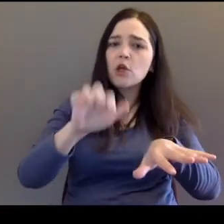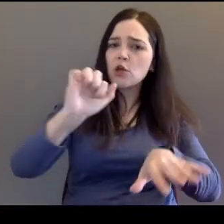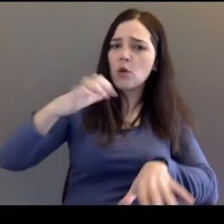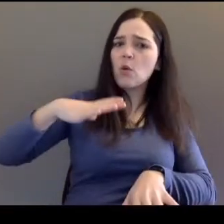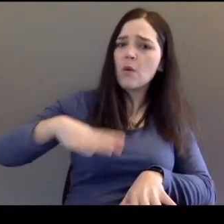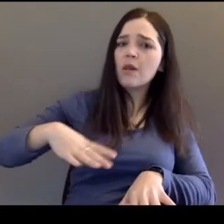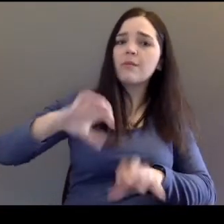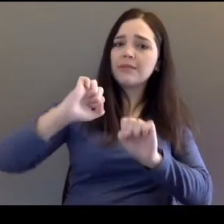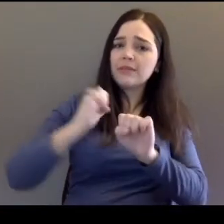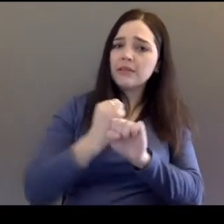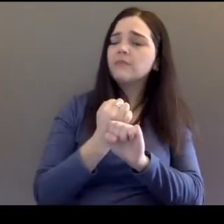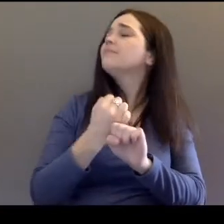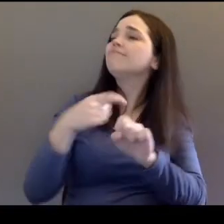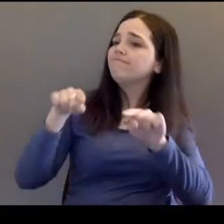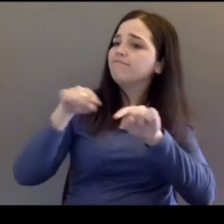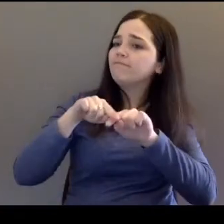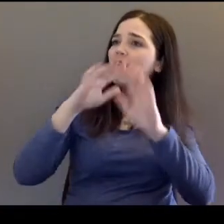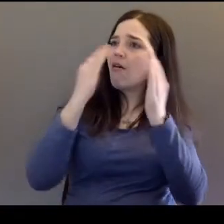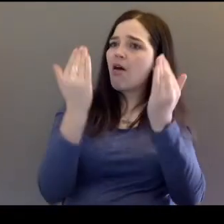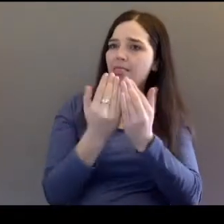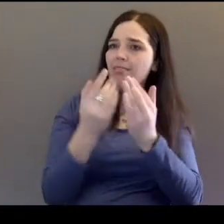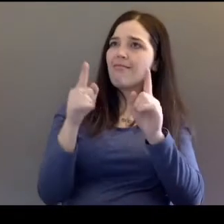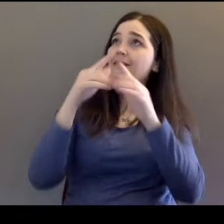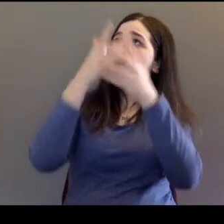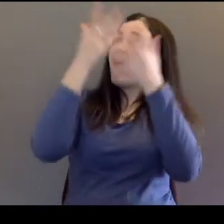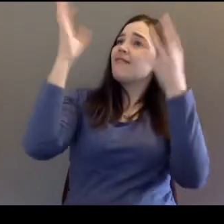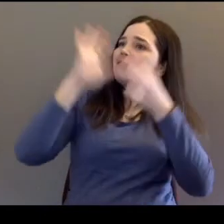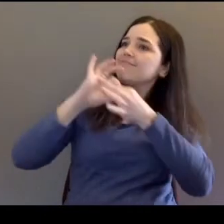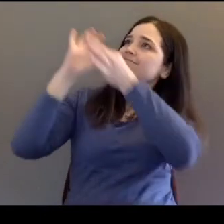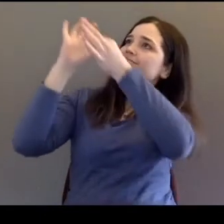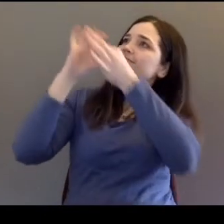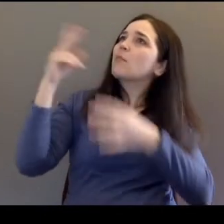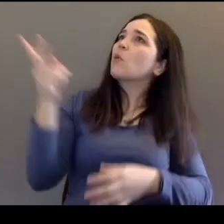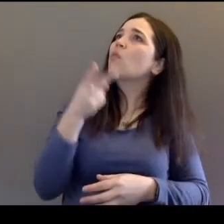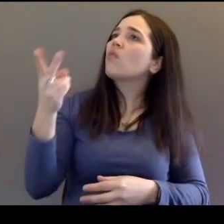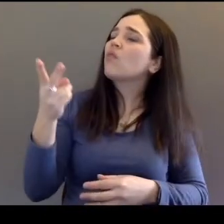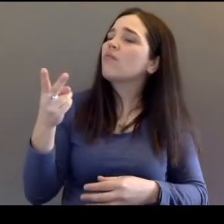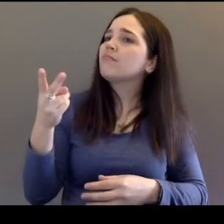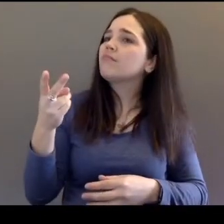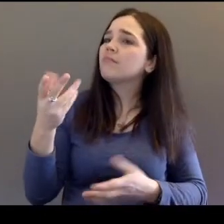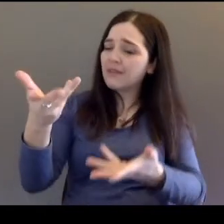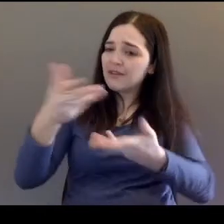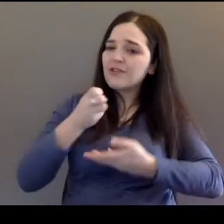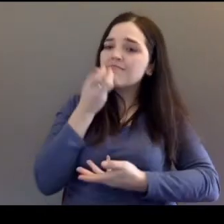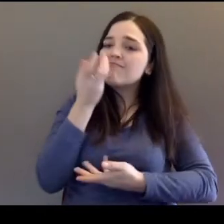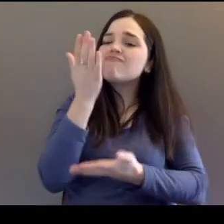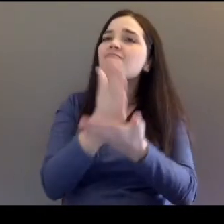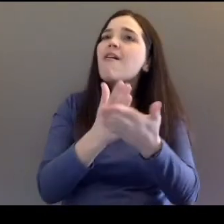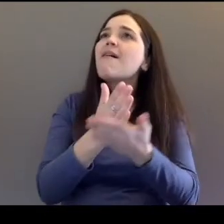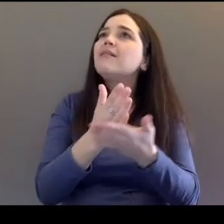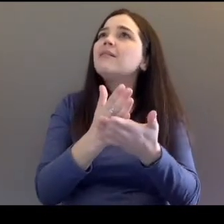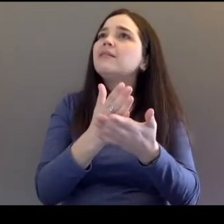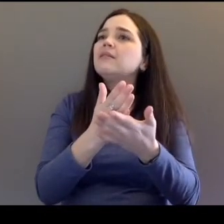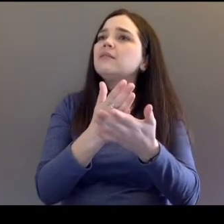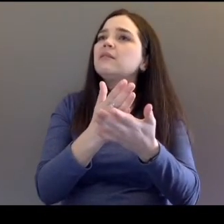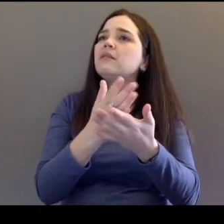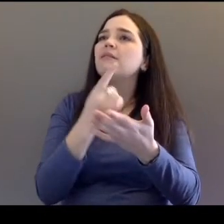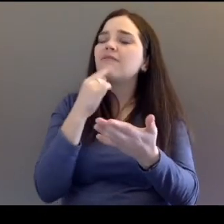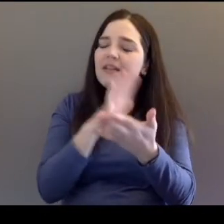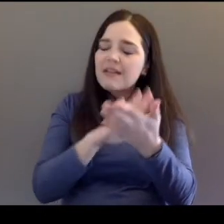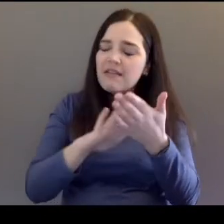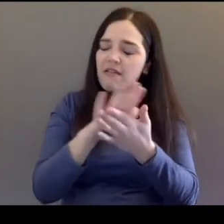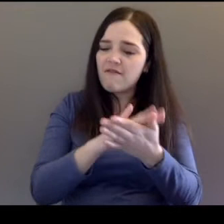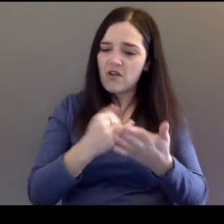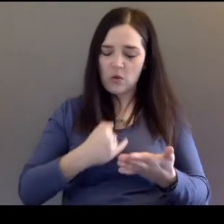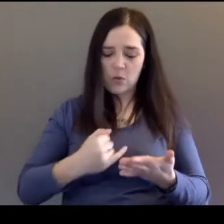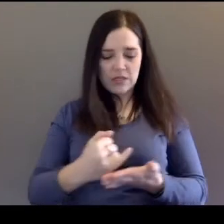on earth as it is in heaven. Give us today our daily bread. Forgive us our sins as